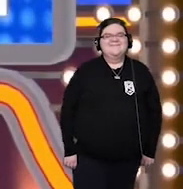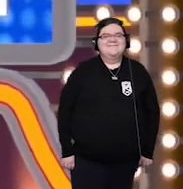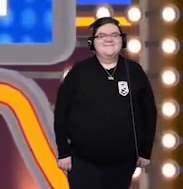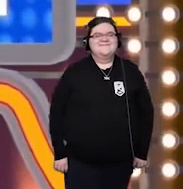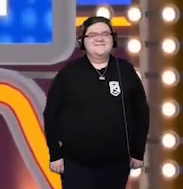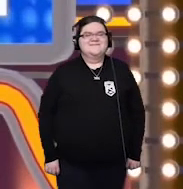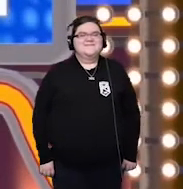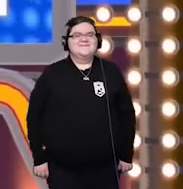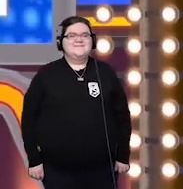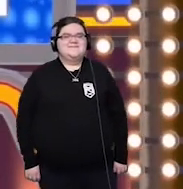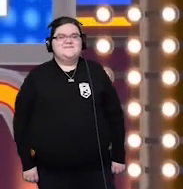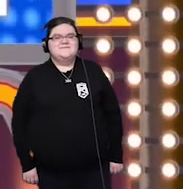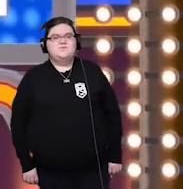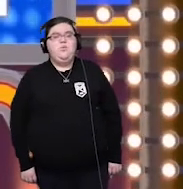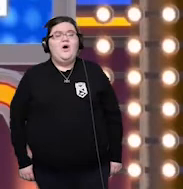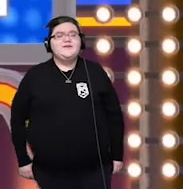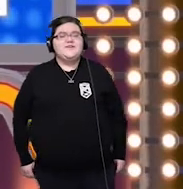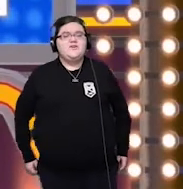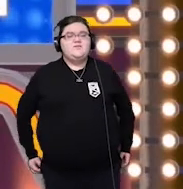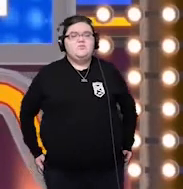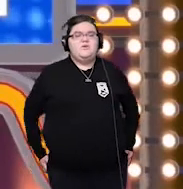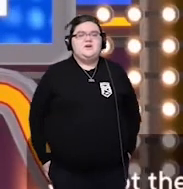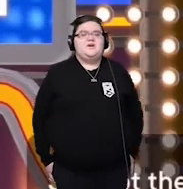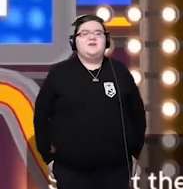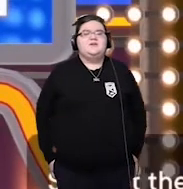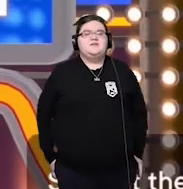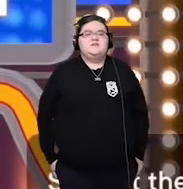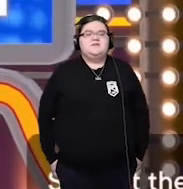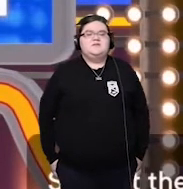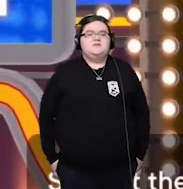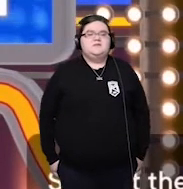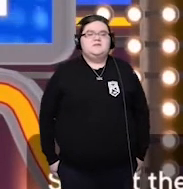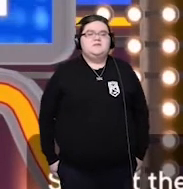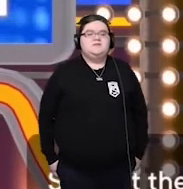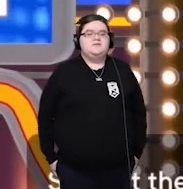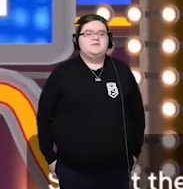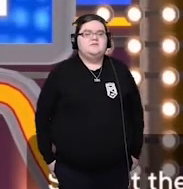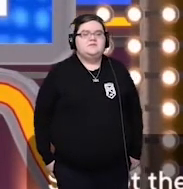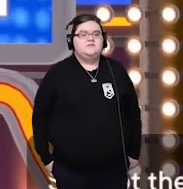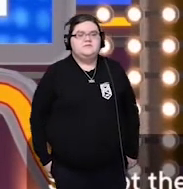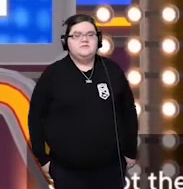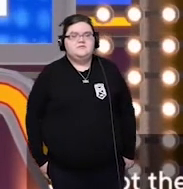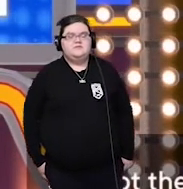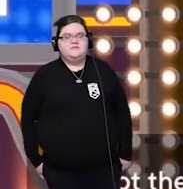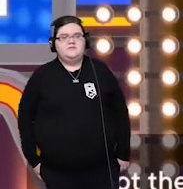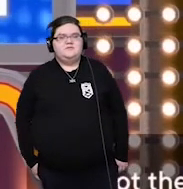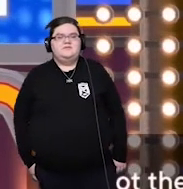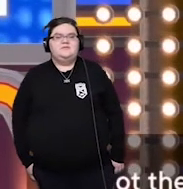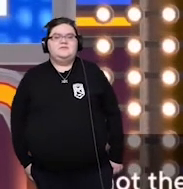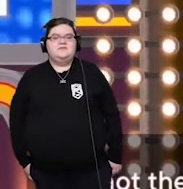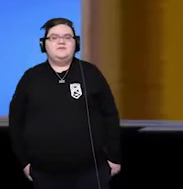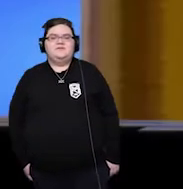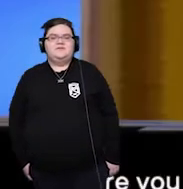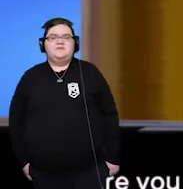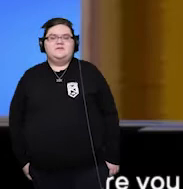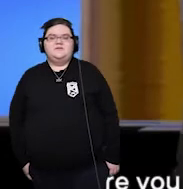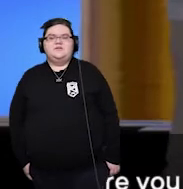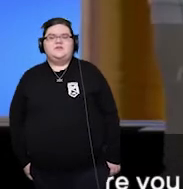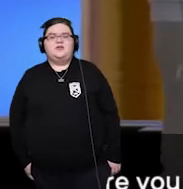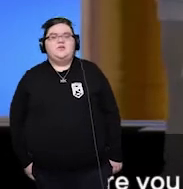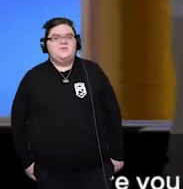be higher than drums. Piano. Yes! Alright, guitar must be top. Yeah. But now we get